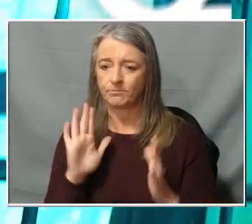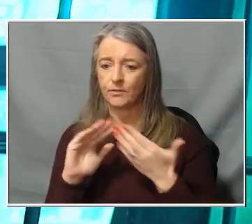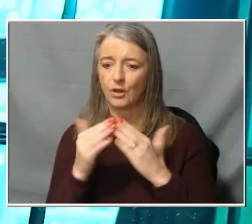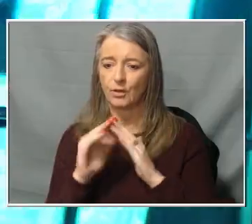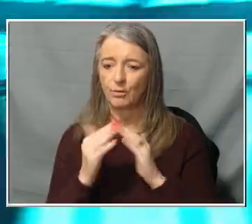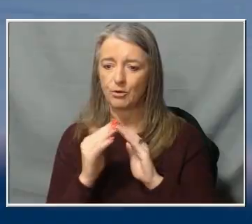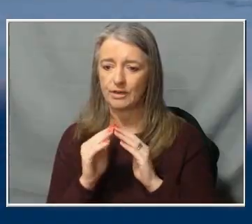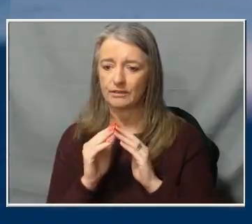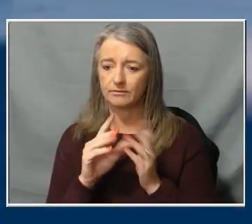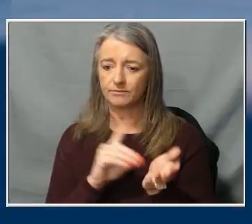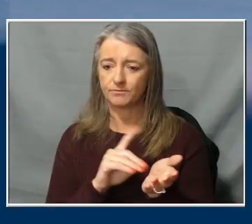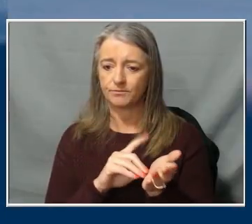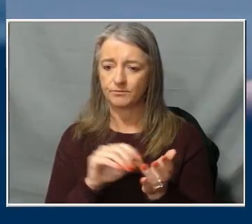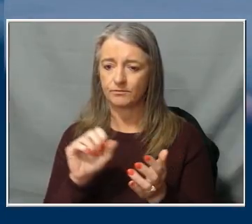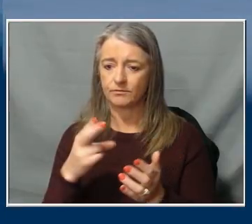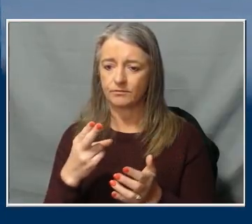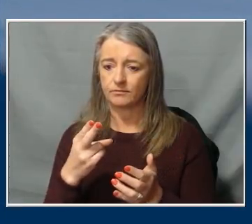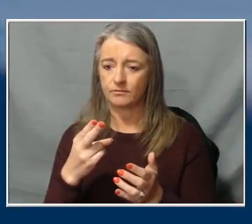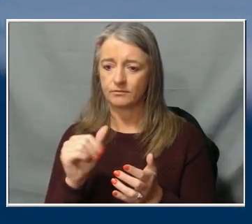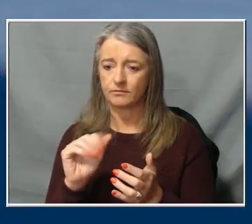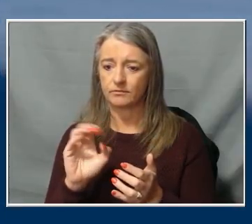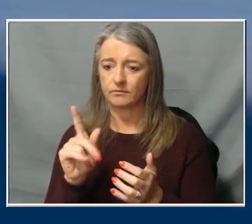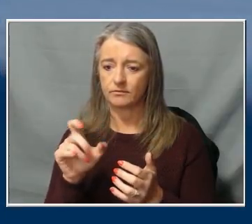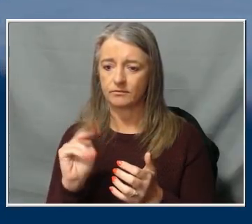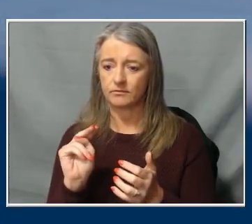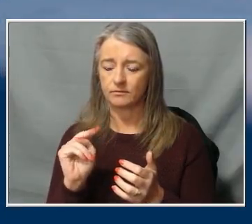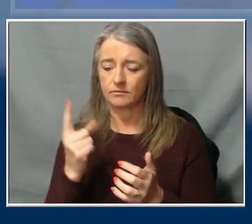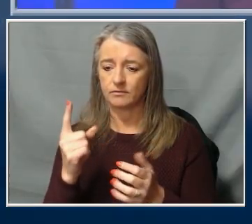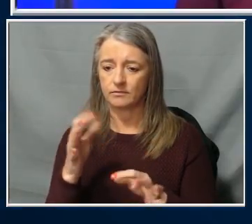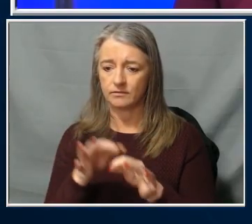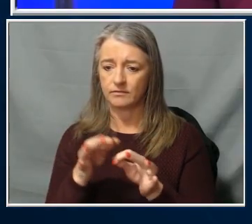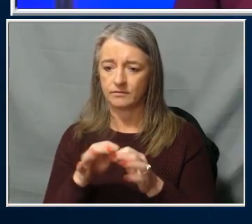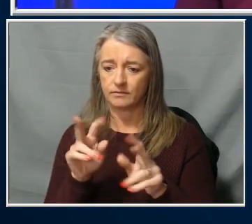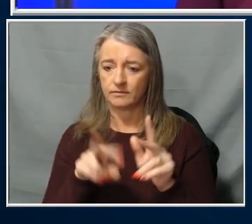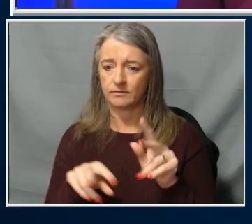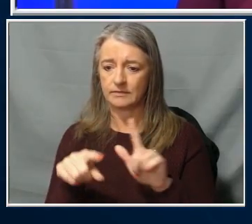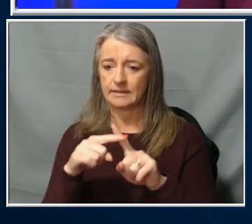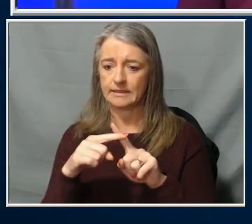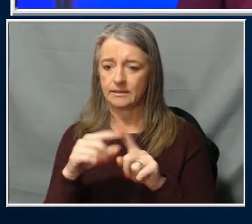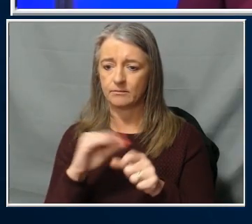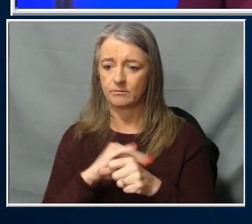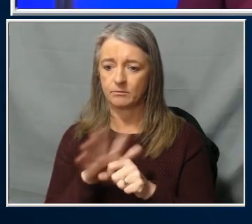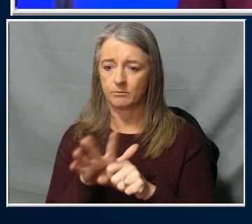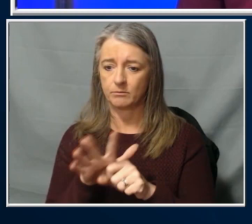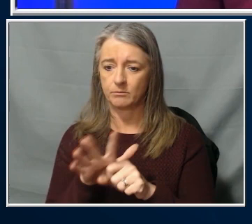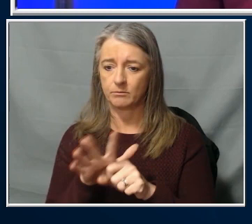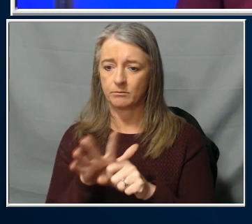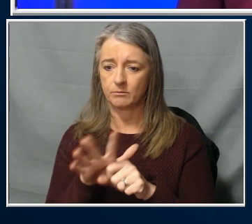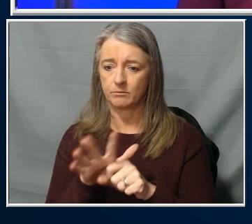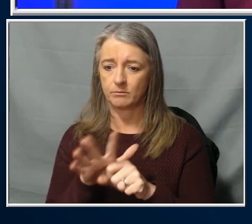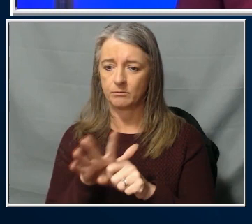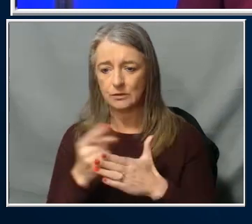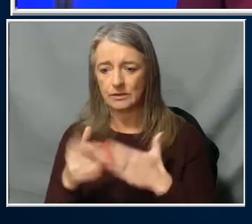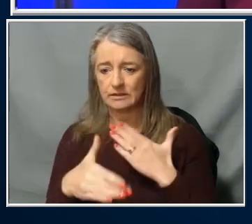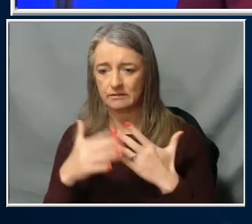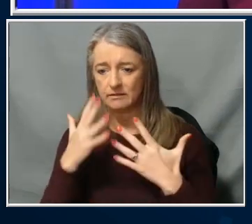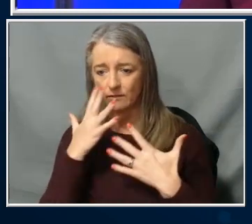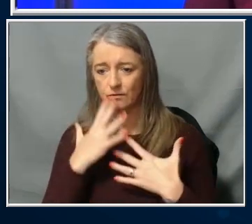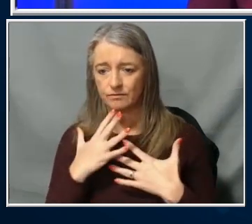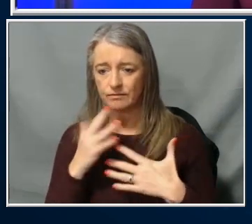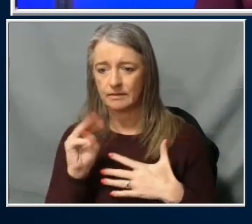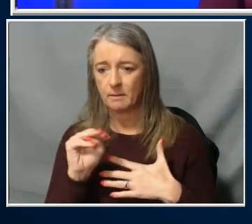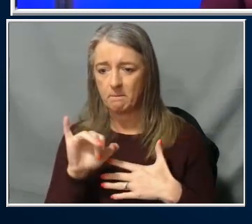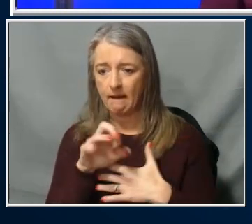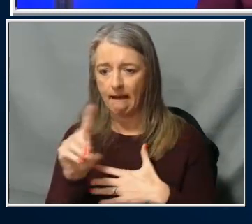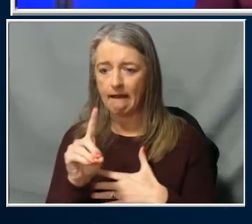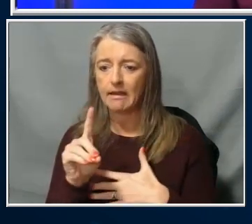Doc Hawk, I'm going to stay with you because Georgianne, one of our faithful viewers, she tested positive for COVID over the weekend. She says, fortunately, it's been a mild